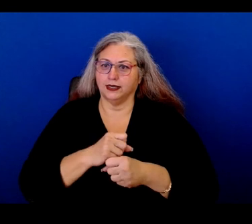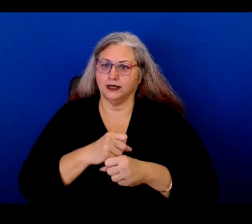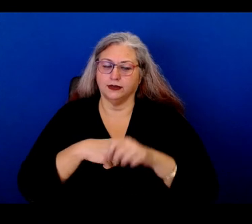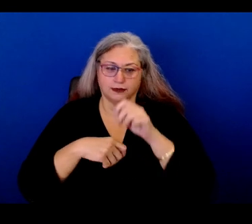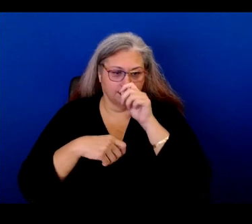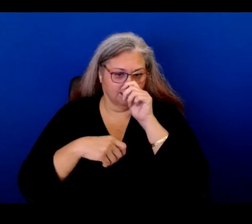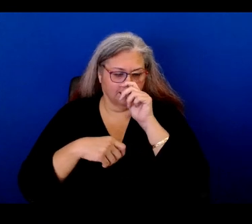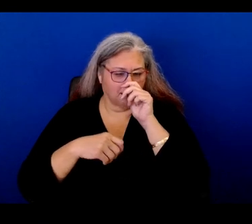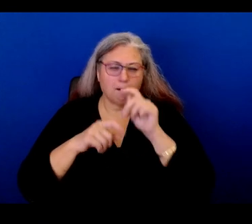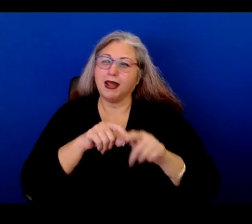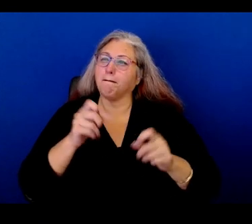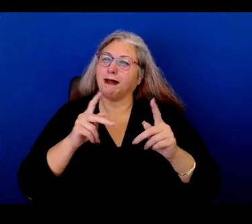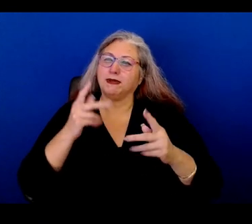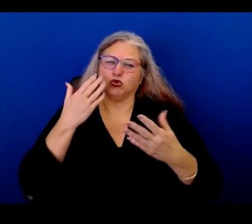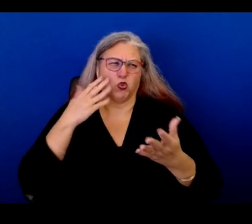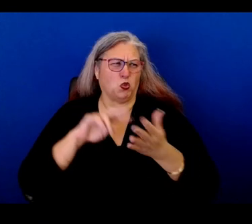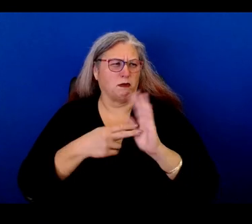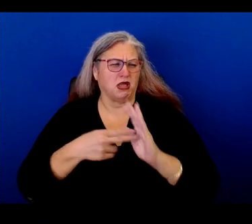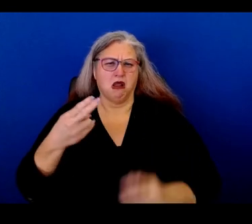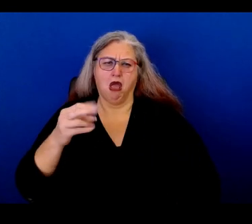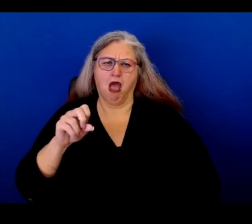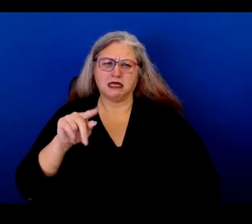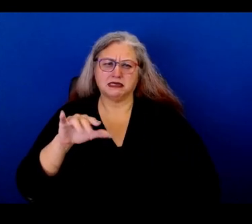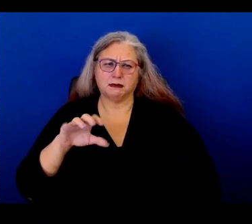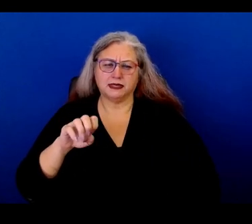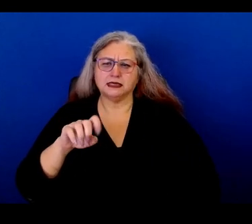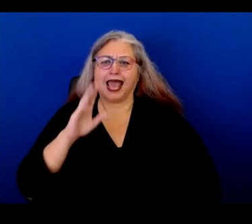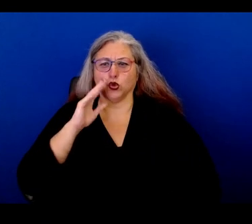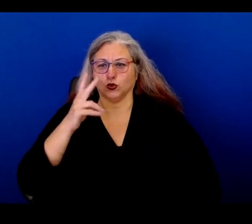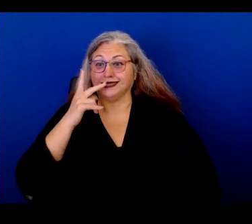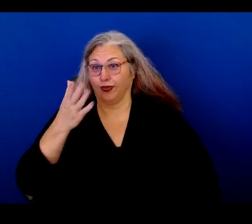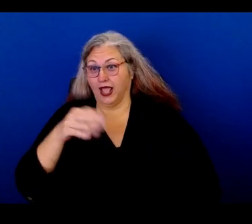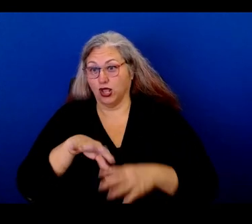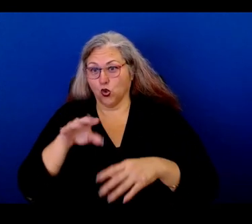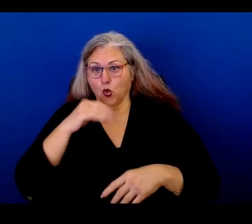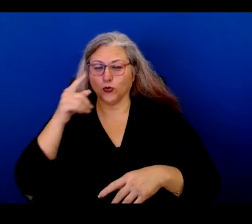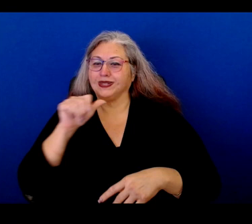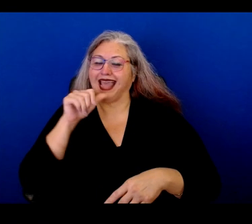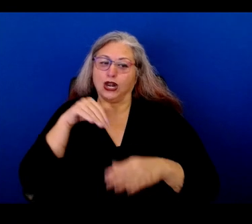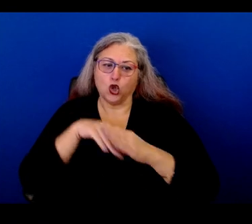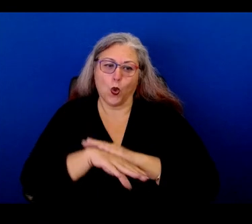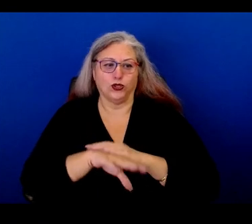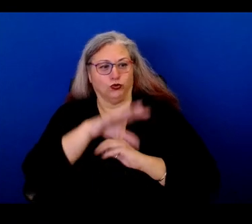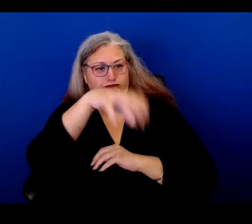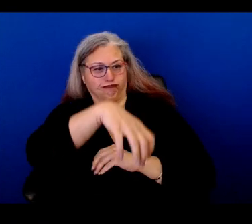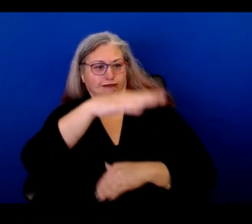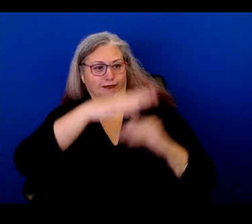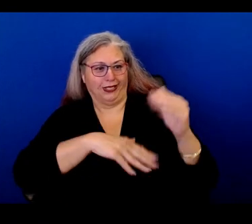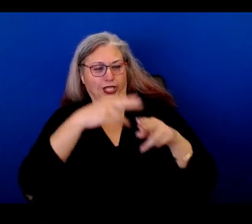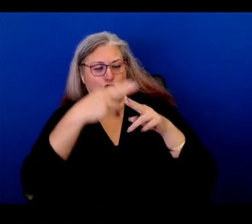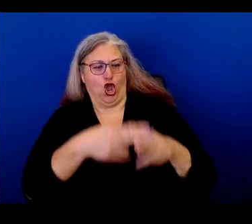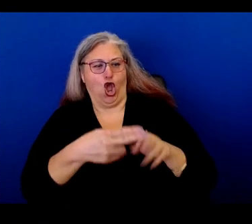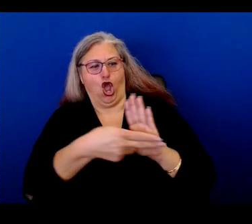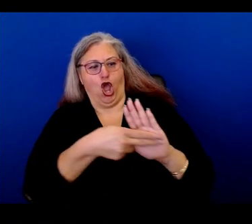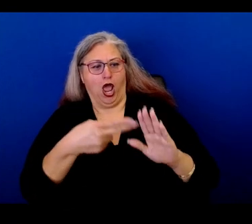many people don't know what hospice is. And you're in your home. We're seeing you in your home. So you didn't go into a building called hospice. I think a